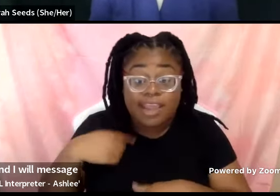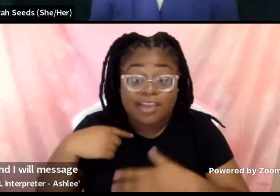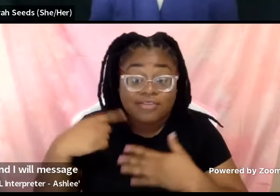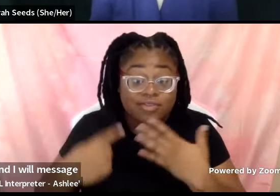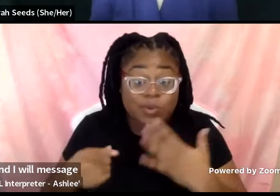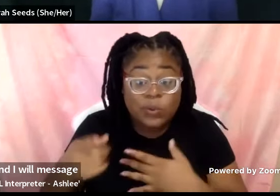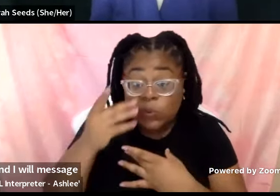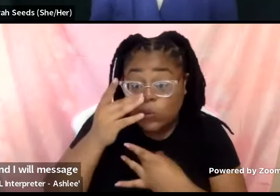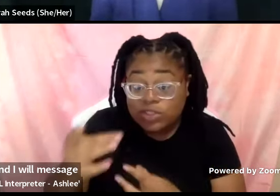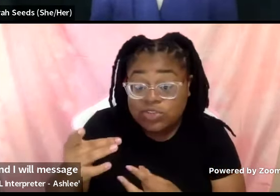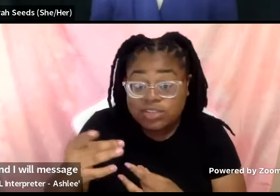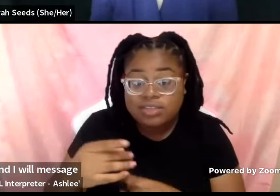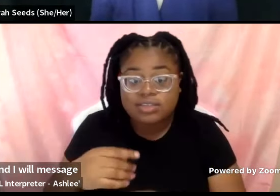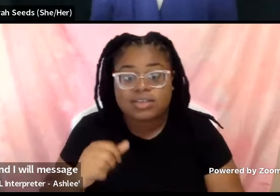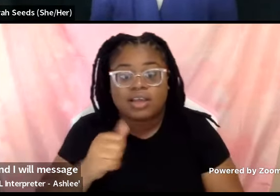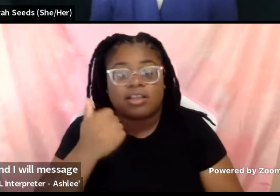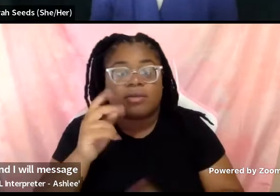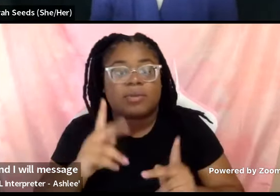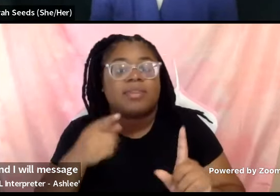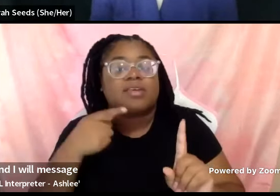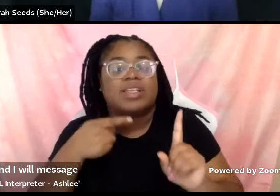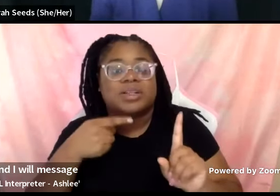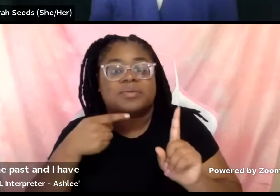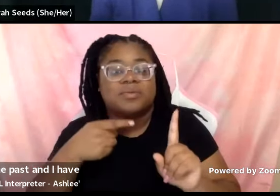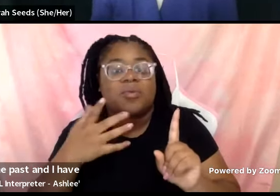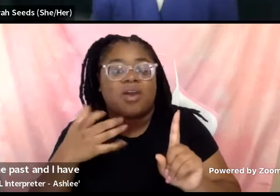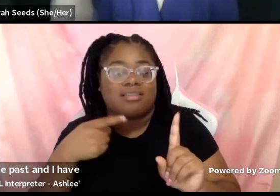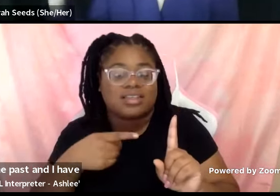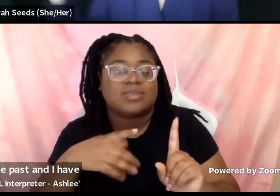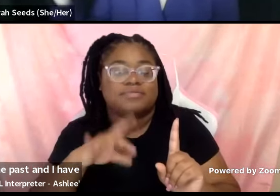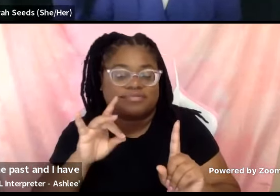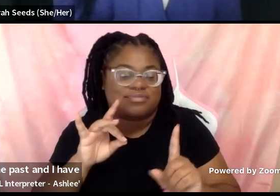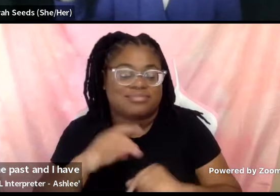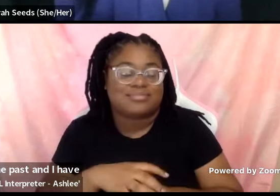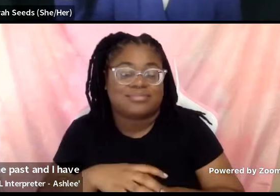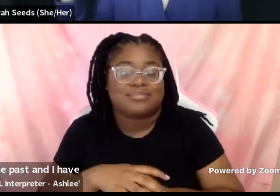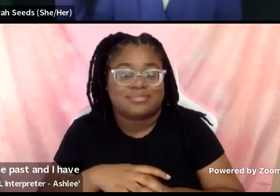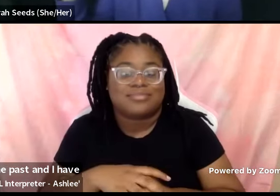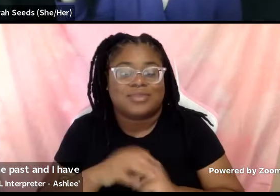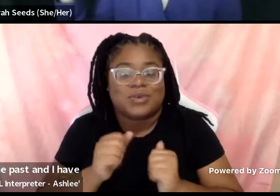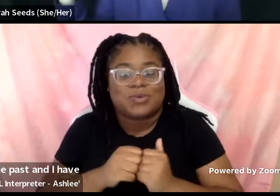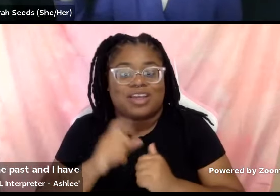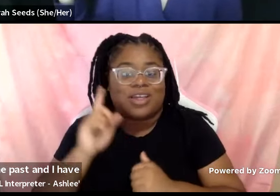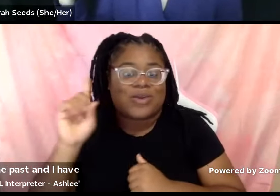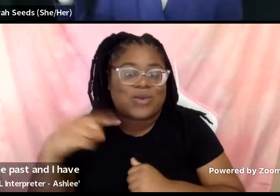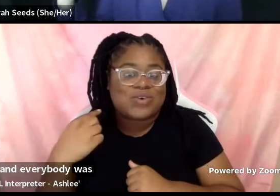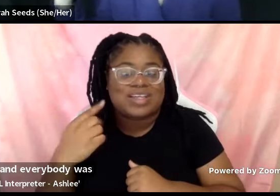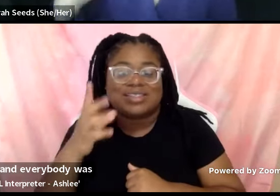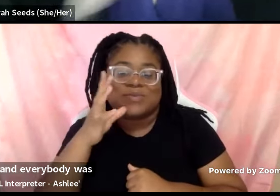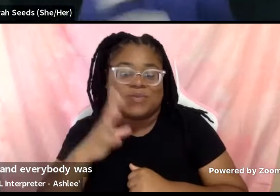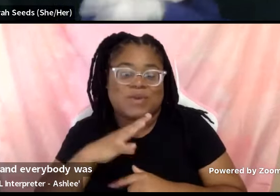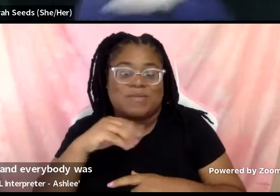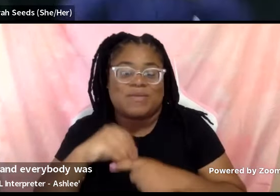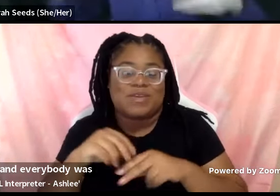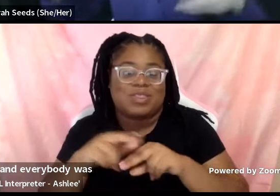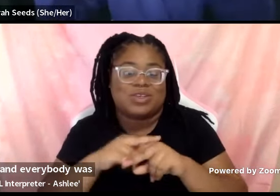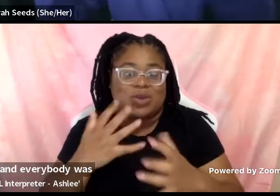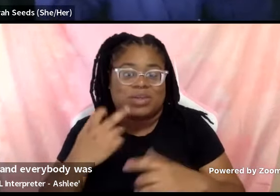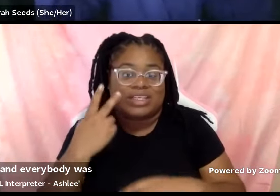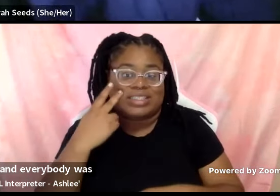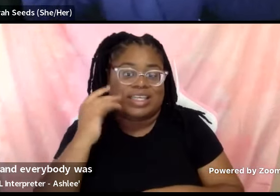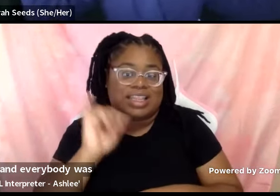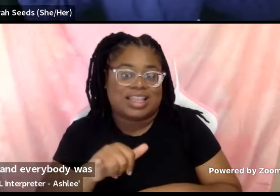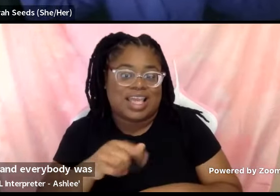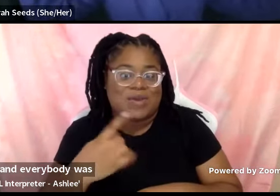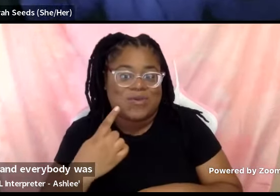Are you interested? And everyone was always like, this one with the crazy lady on the train. I want to see that one.